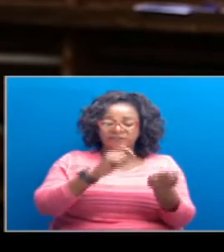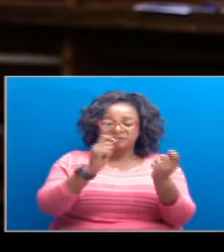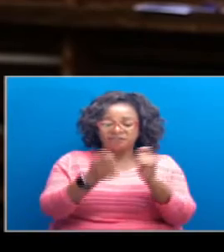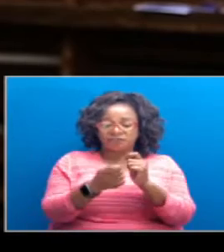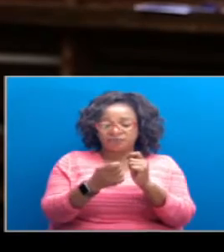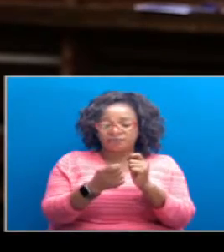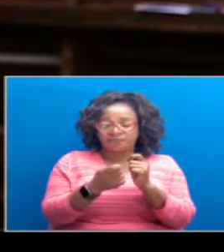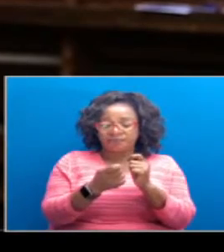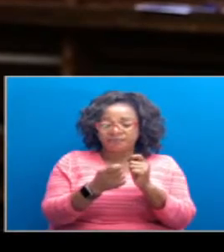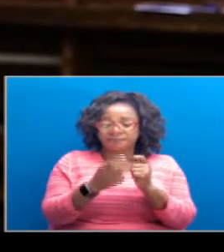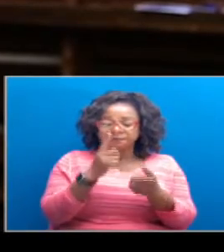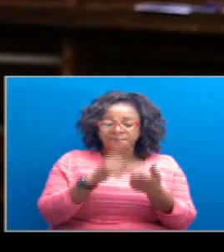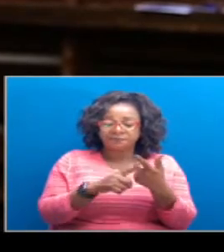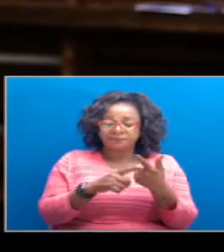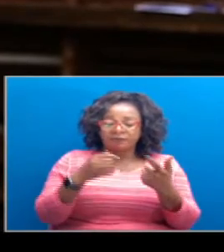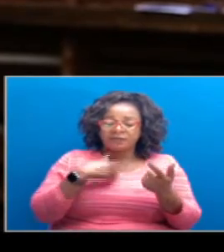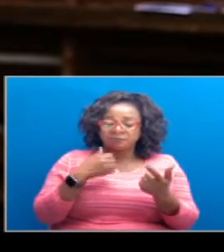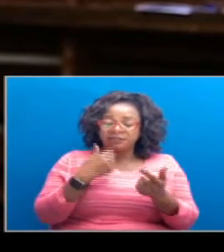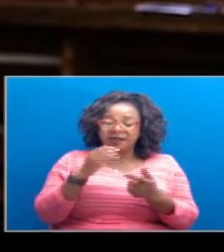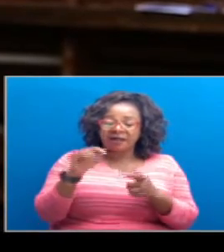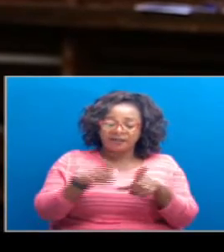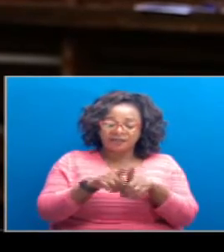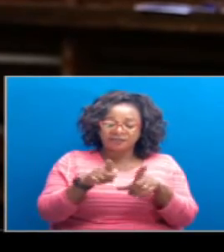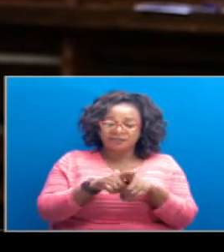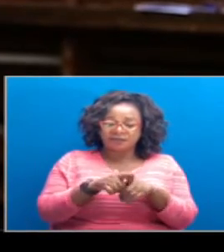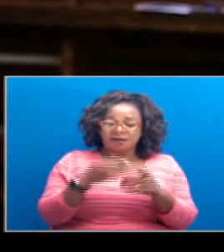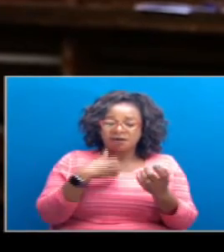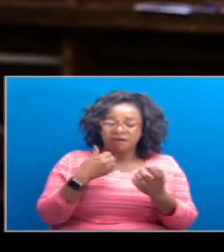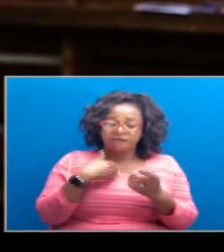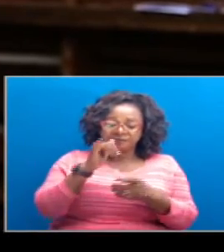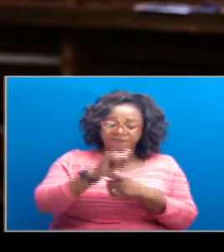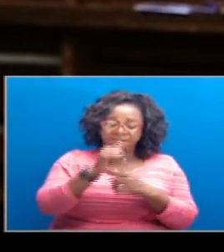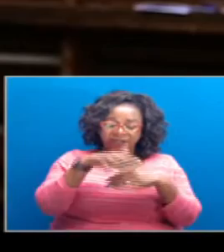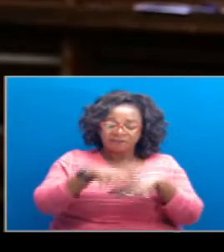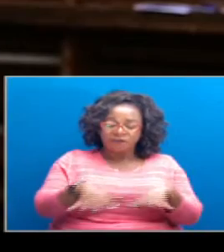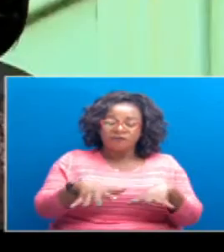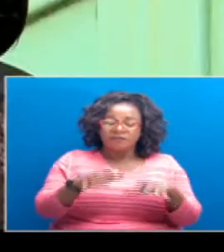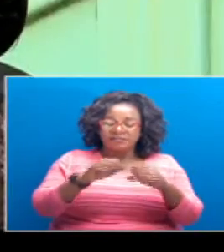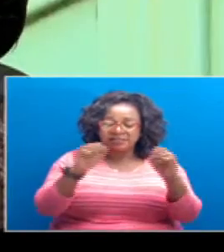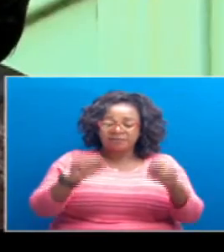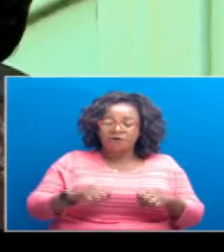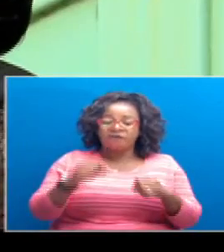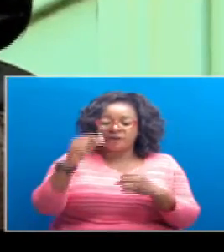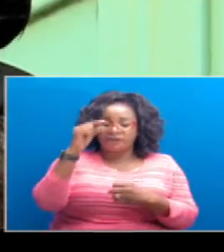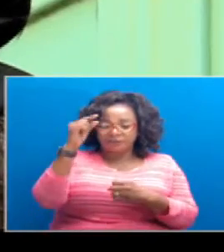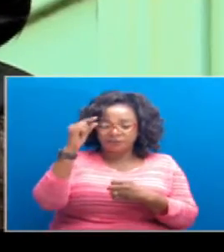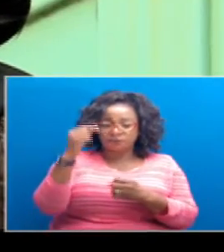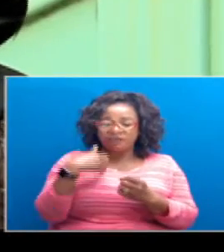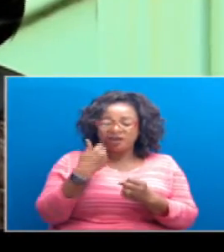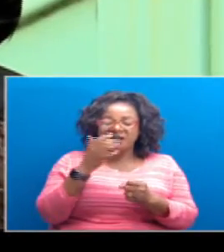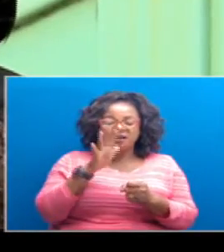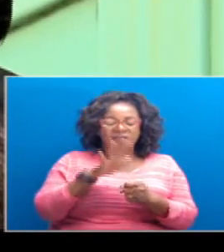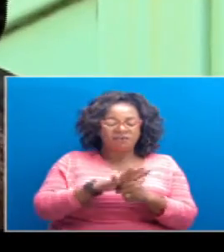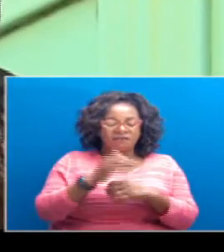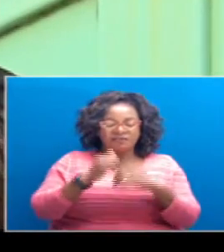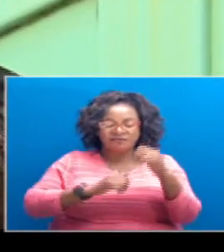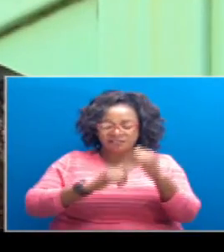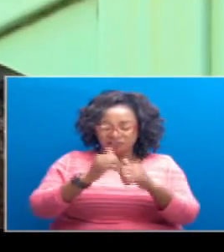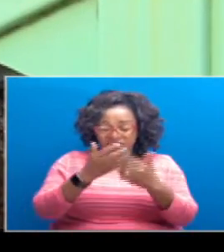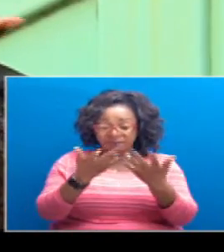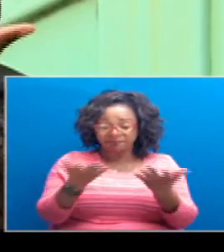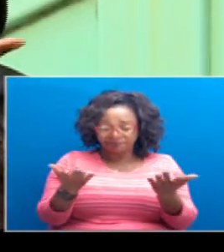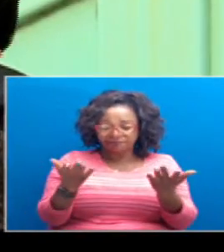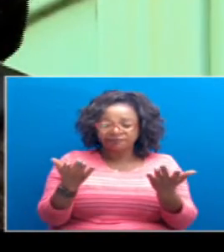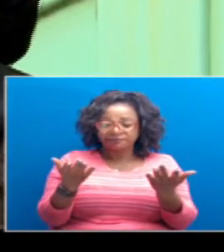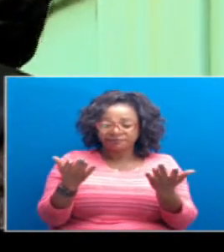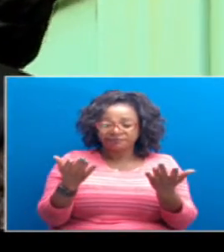you can tell us what it has been like as far as healthcare under the devolved system of government. I think we've had a lot of infrastructure coming up. We have